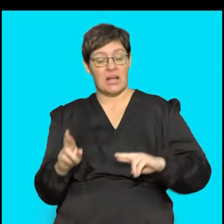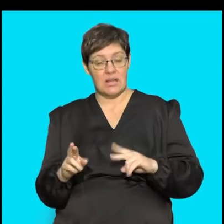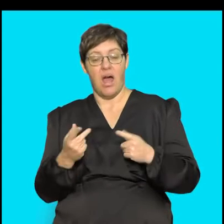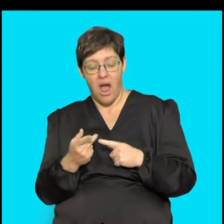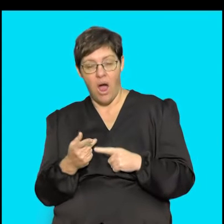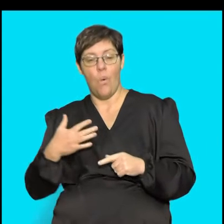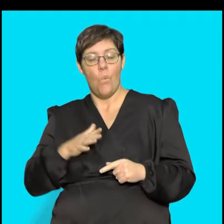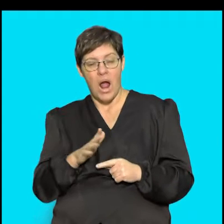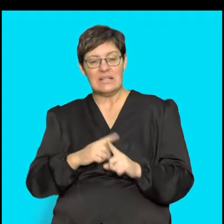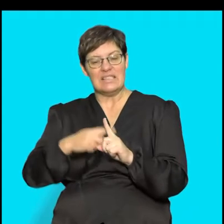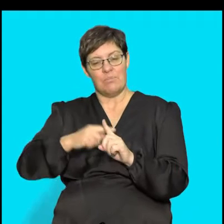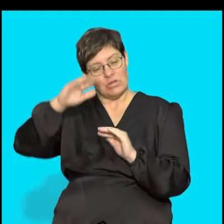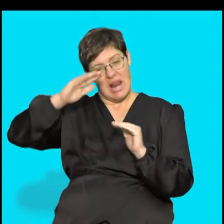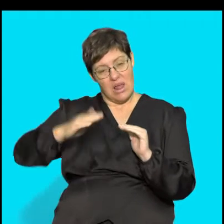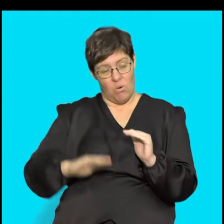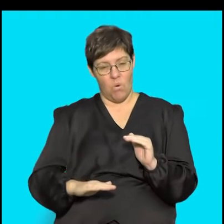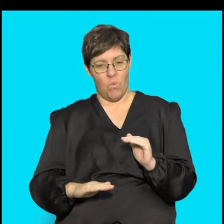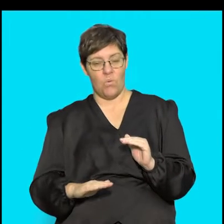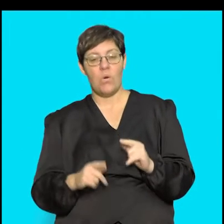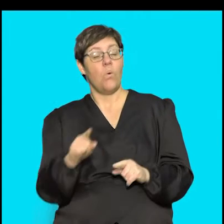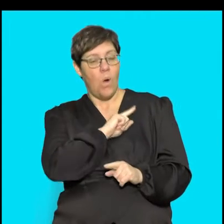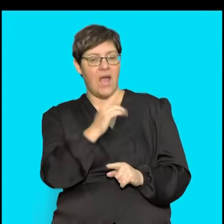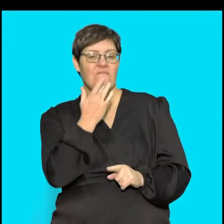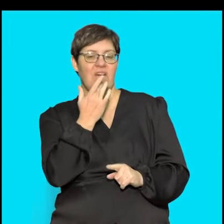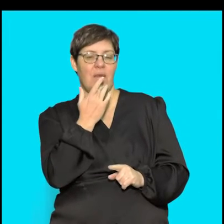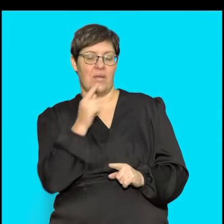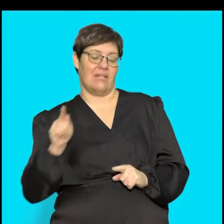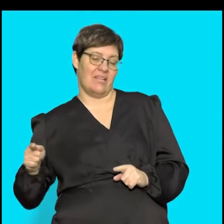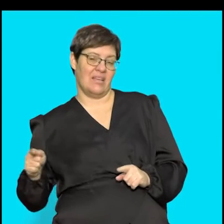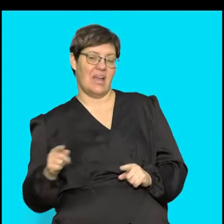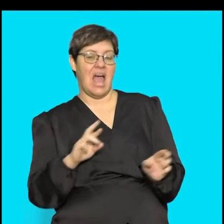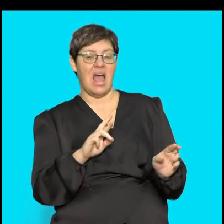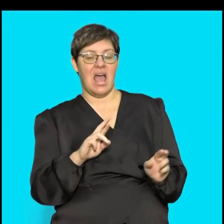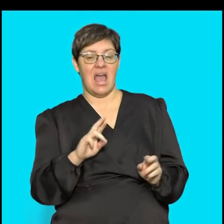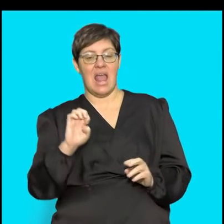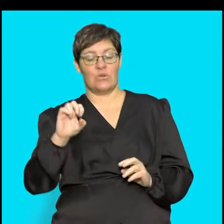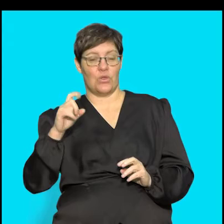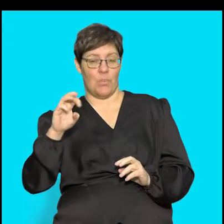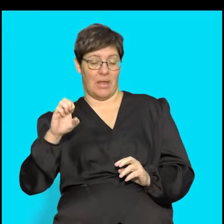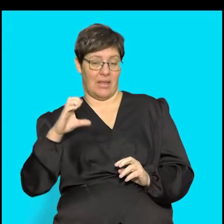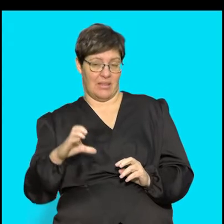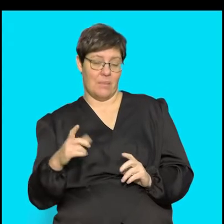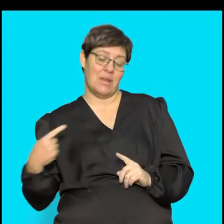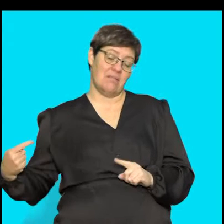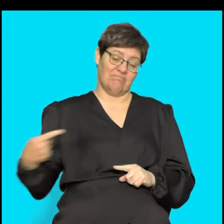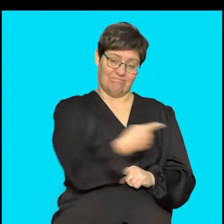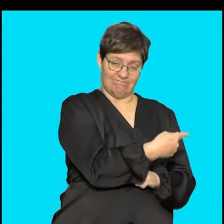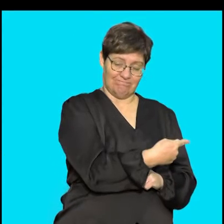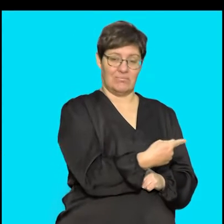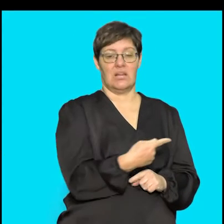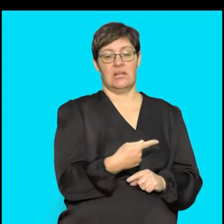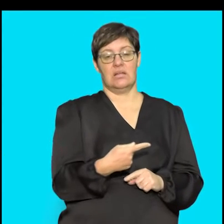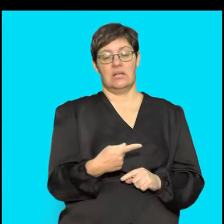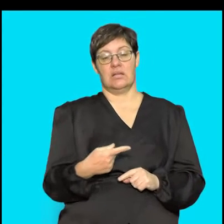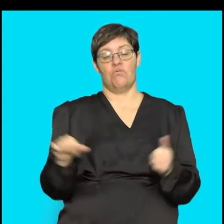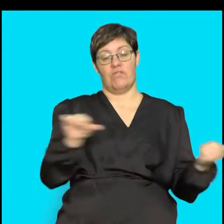to try to decrease the temperature by favoring the endothermic reaction, in this case, as I said, the reverse